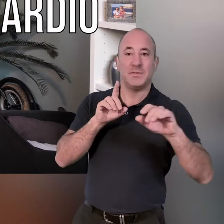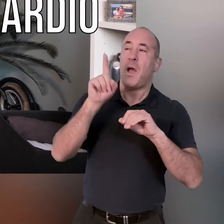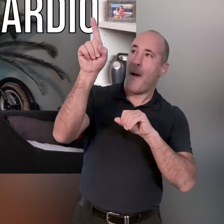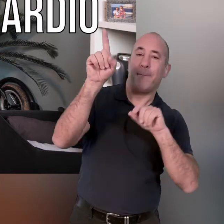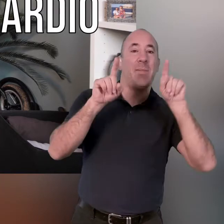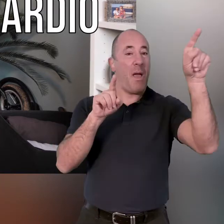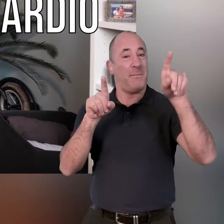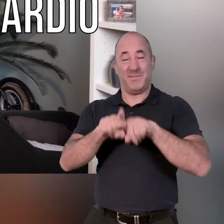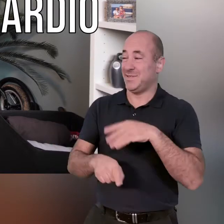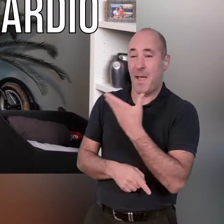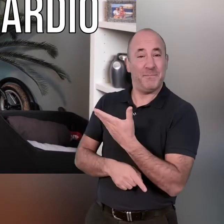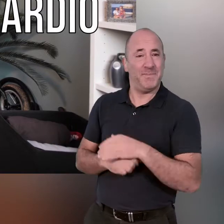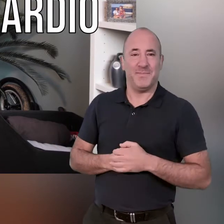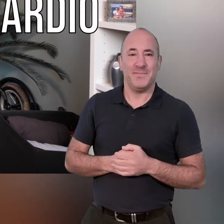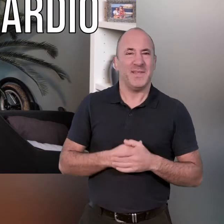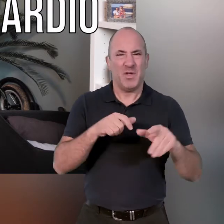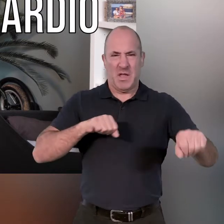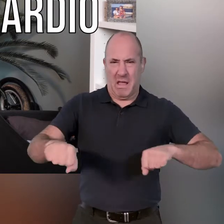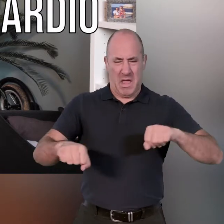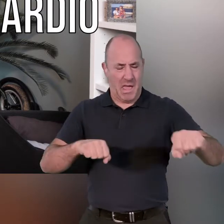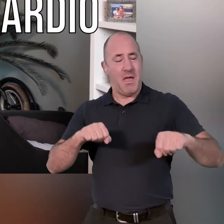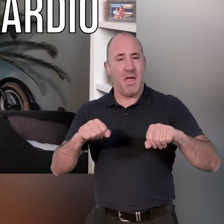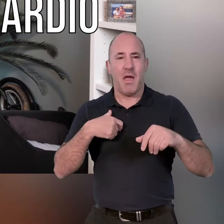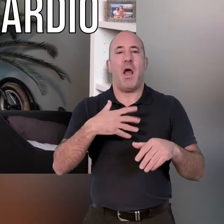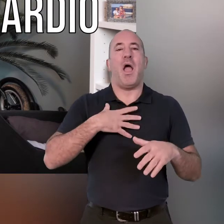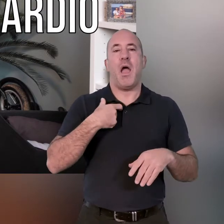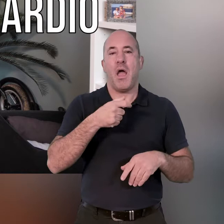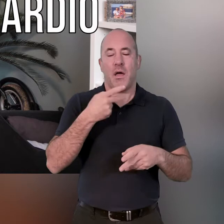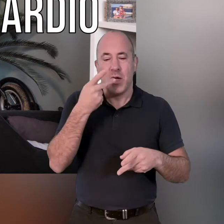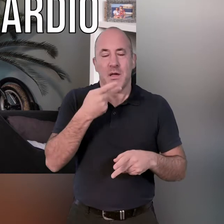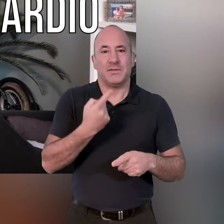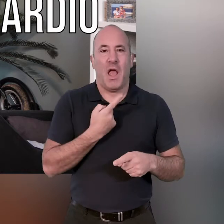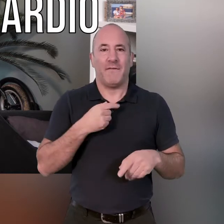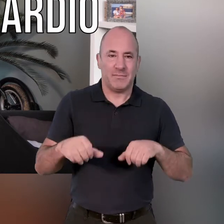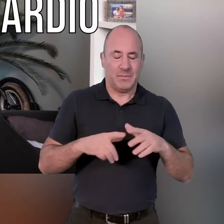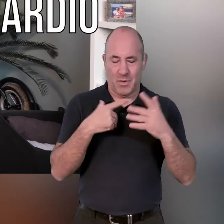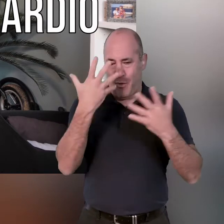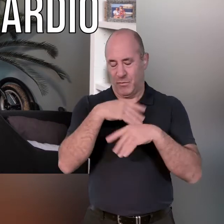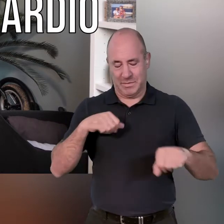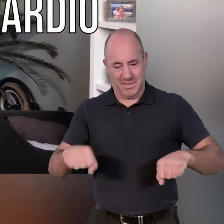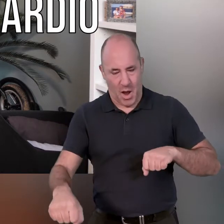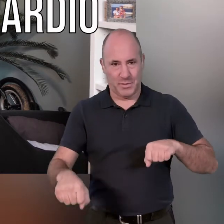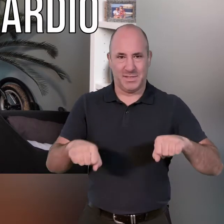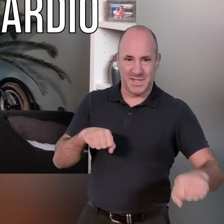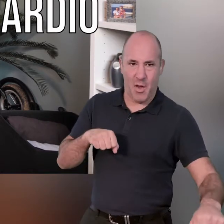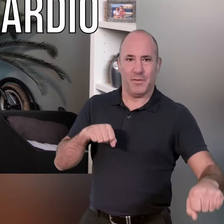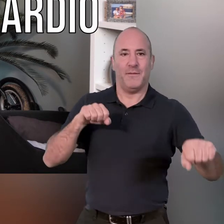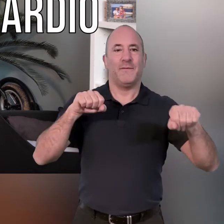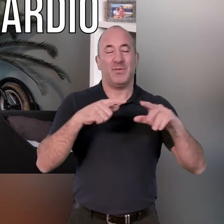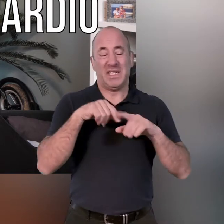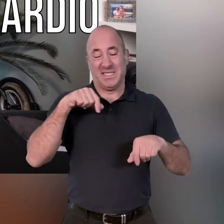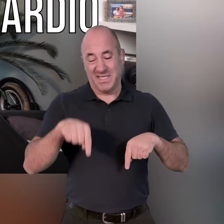forwards, forwards, up, up. If you struggle a little bit with your rhythm, I find it easier to say it because I always get a little